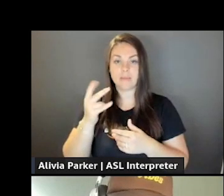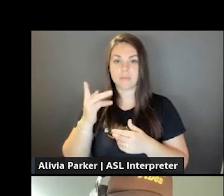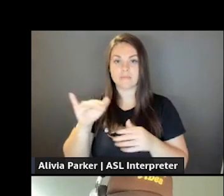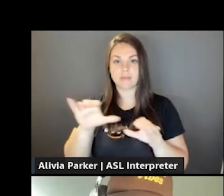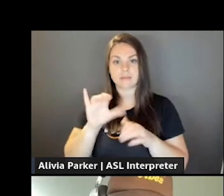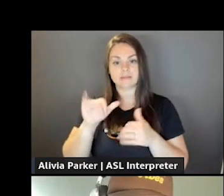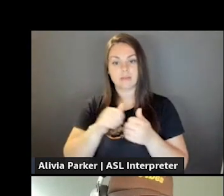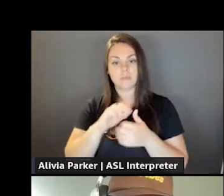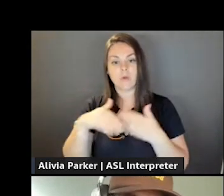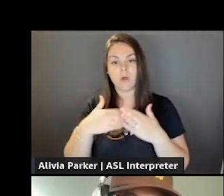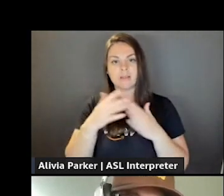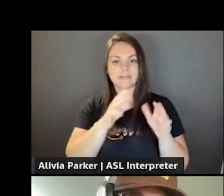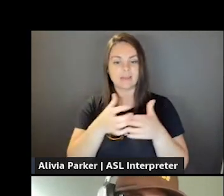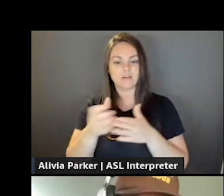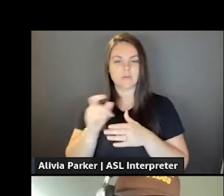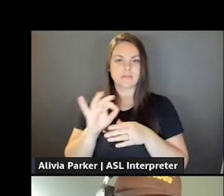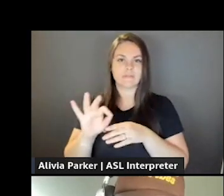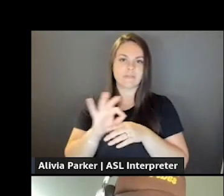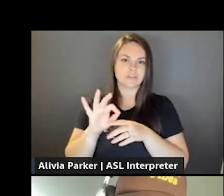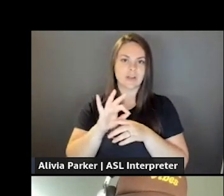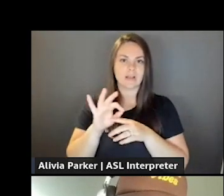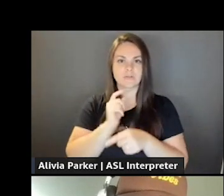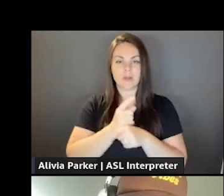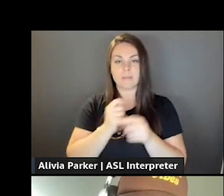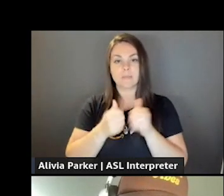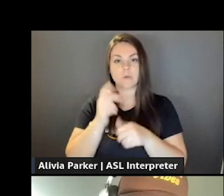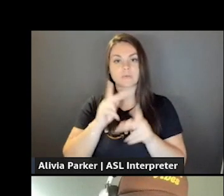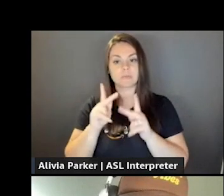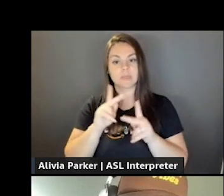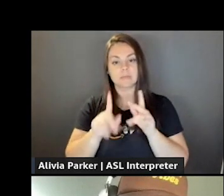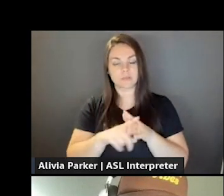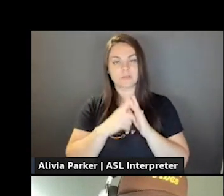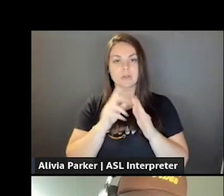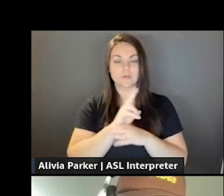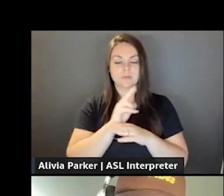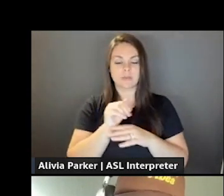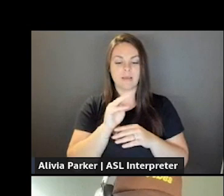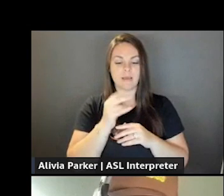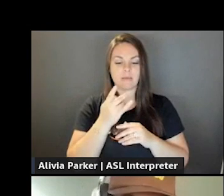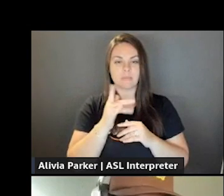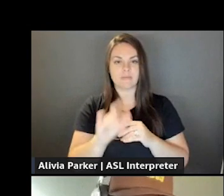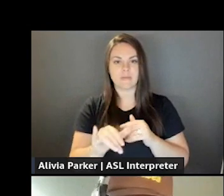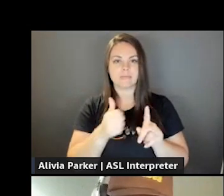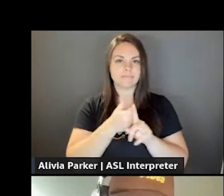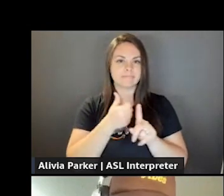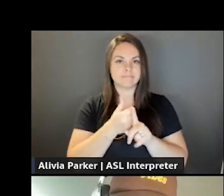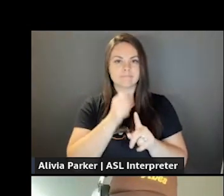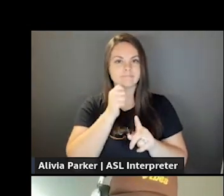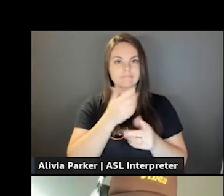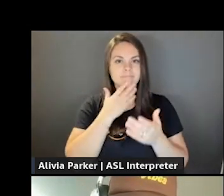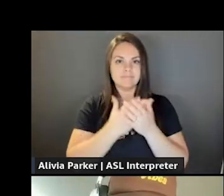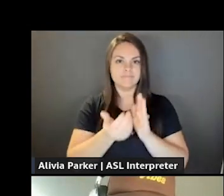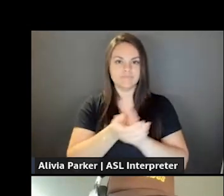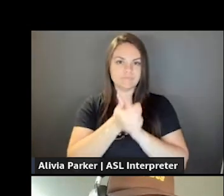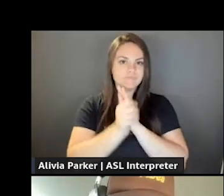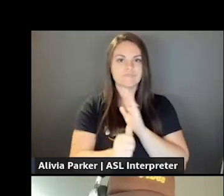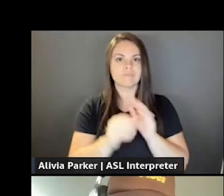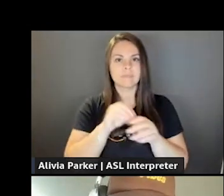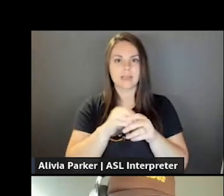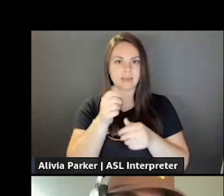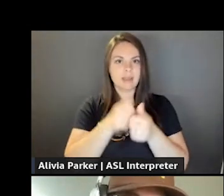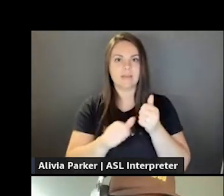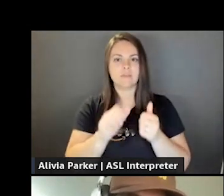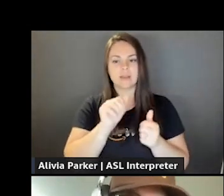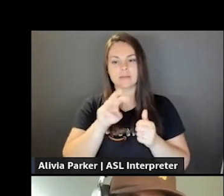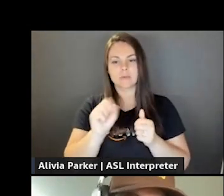of functionality, right? Because most people coming to Amplify are not necessarily well-versed in every single AWS service that we've ever put out,